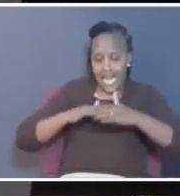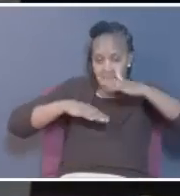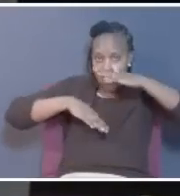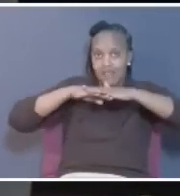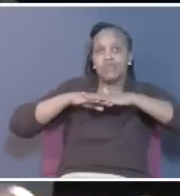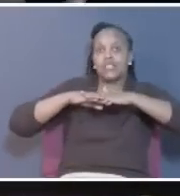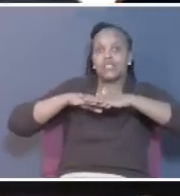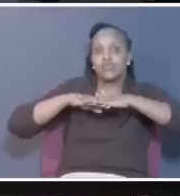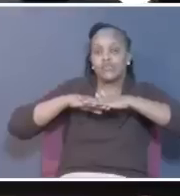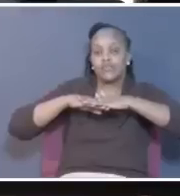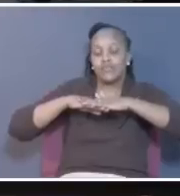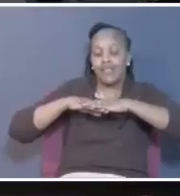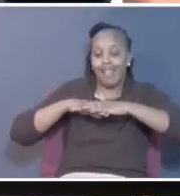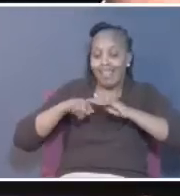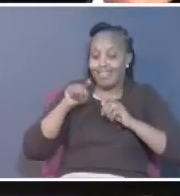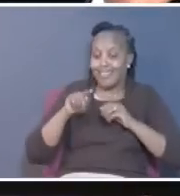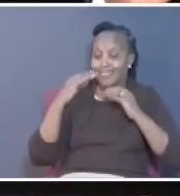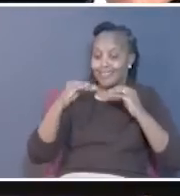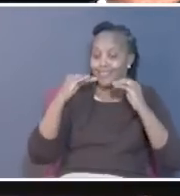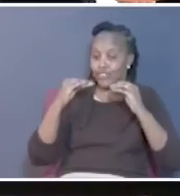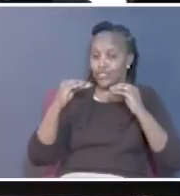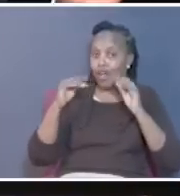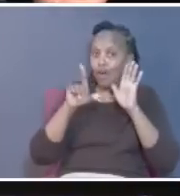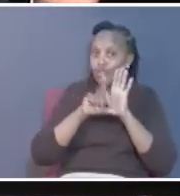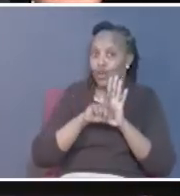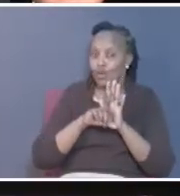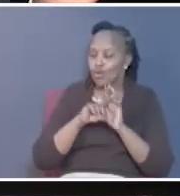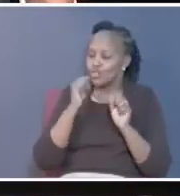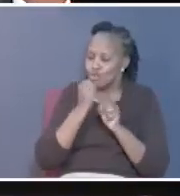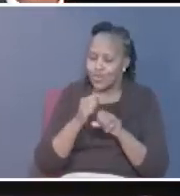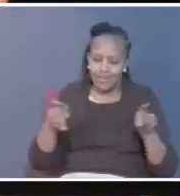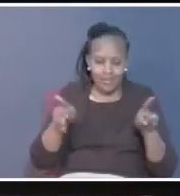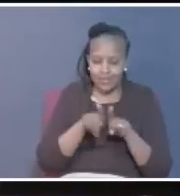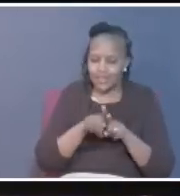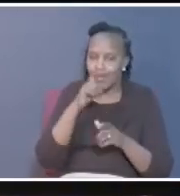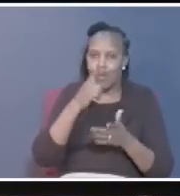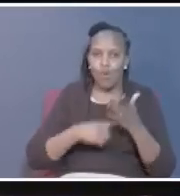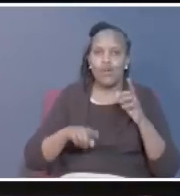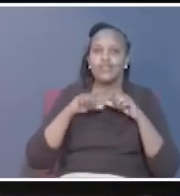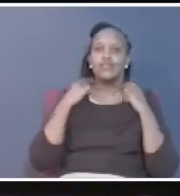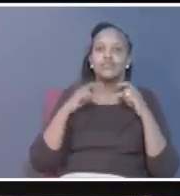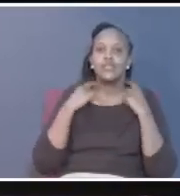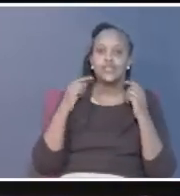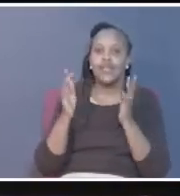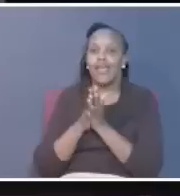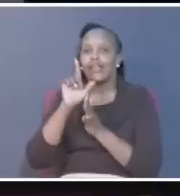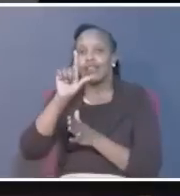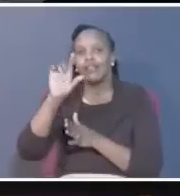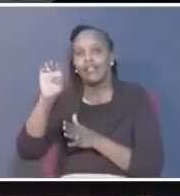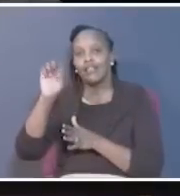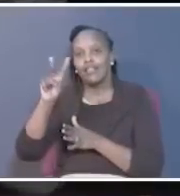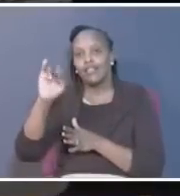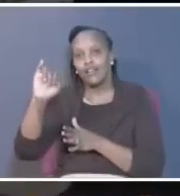The lawyer was doing exactly what the priest and the Levite had done. And that's